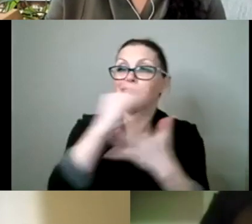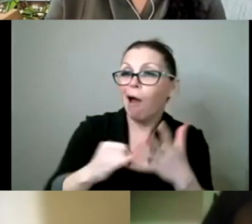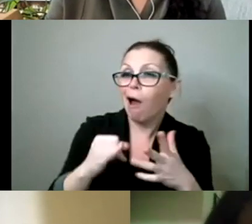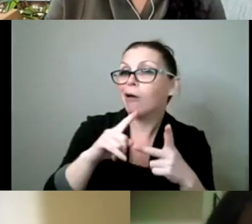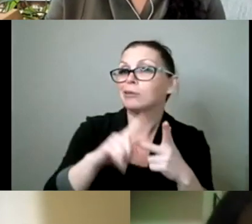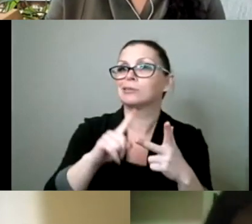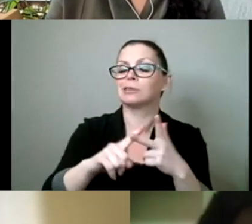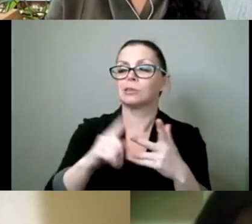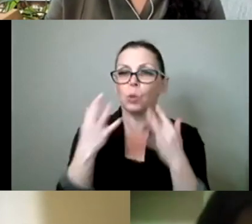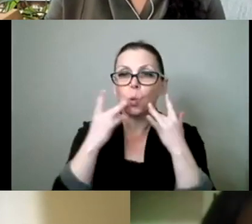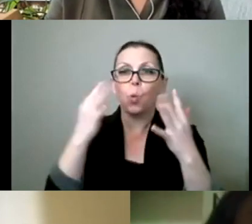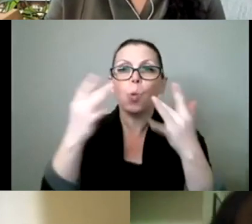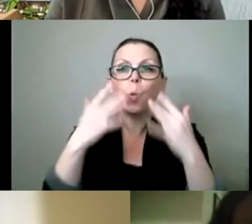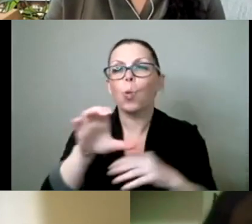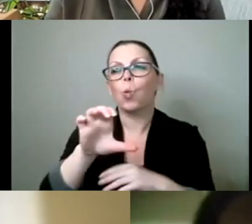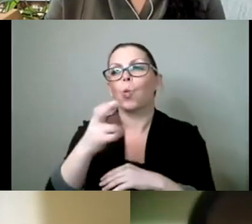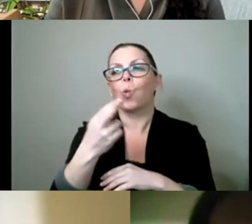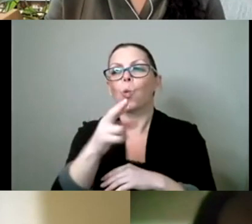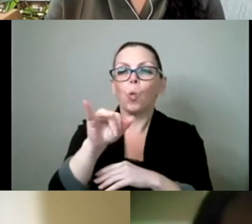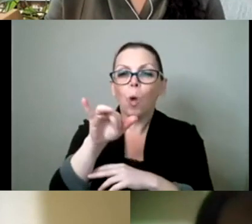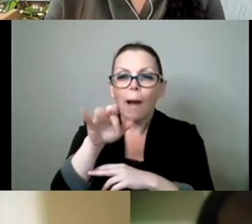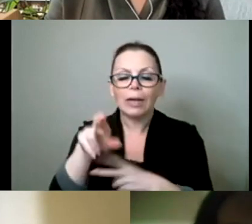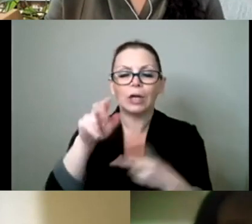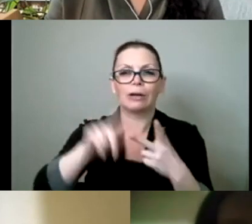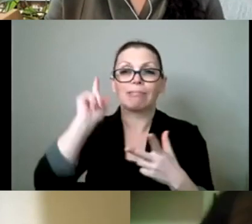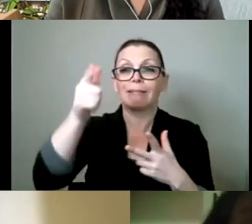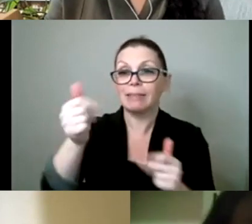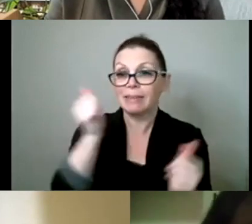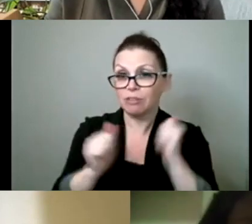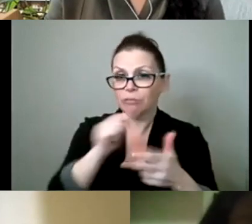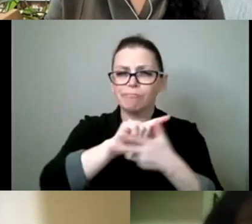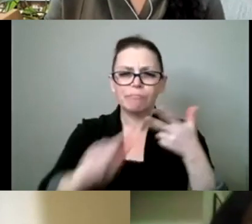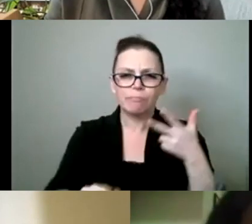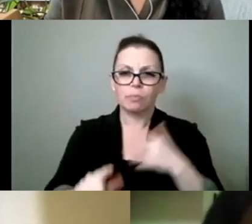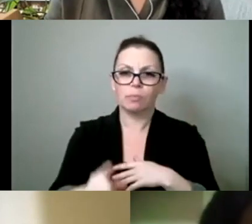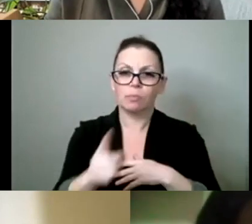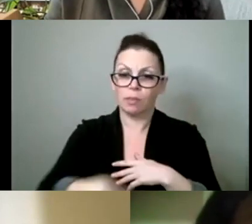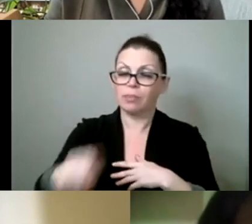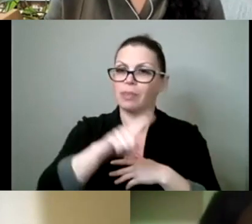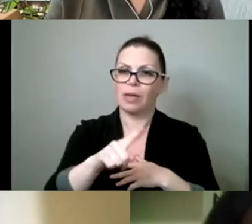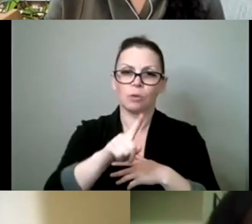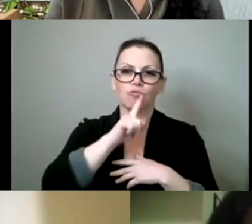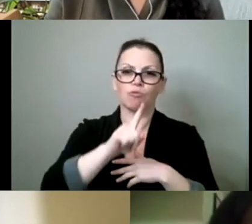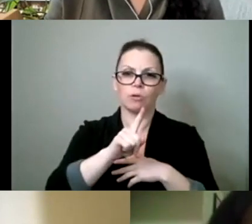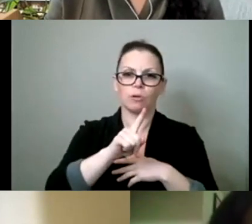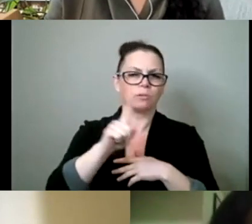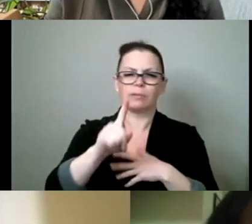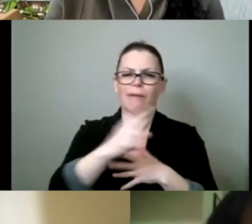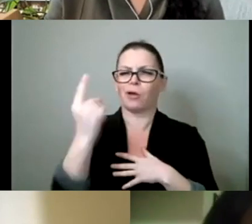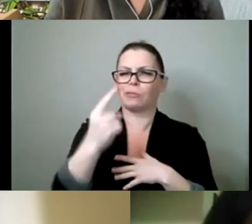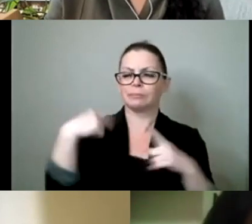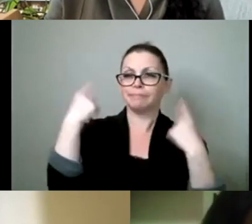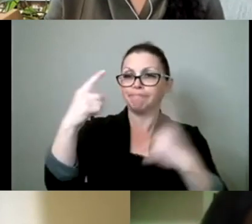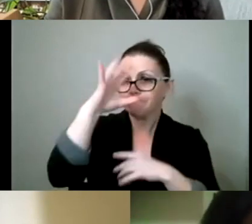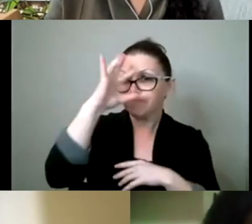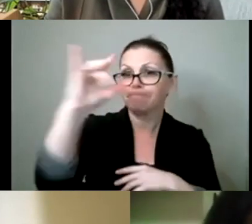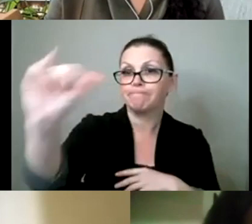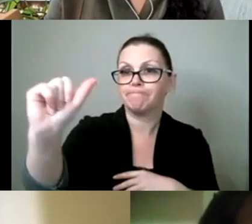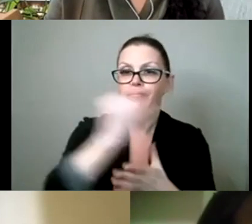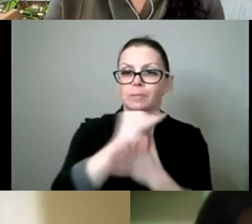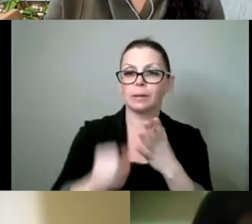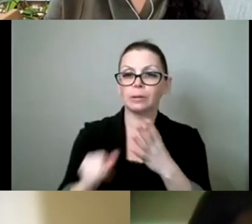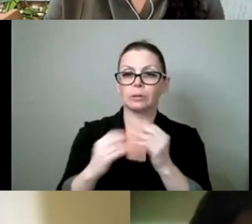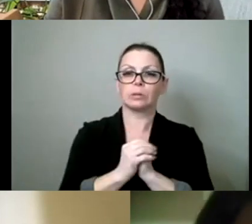know, later theater and those type of things. I was really naturally drawn to the arts, and I did get a lot